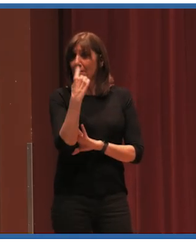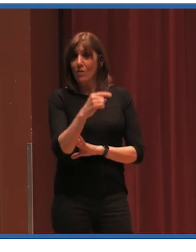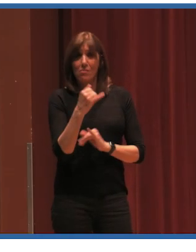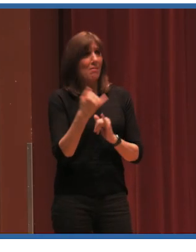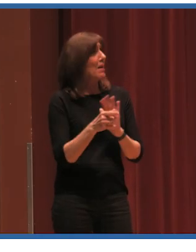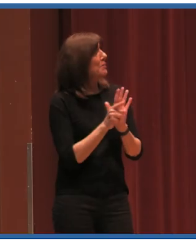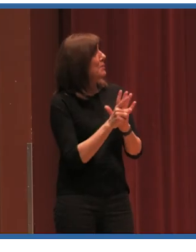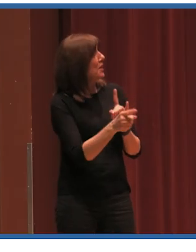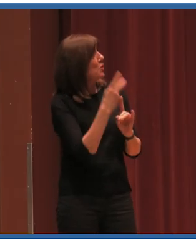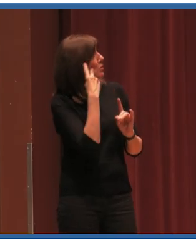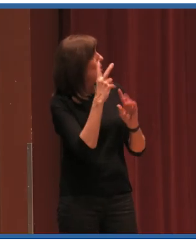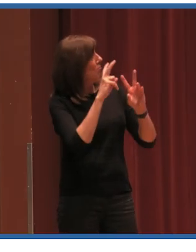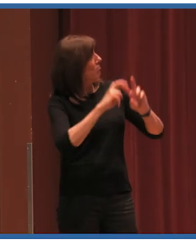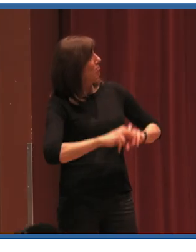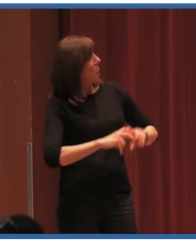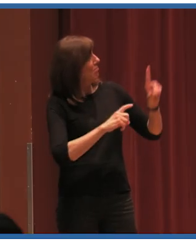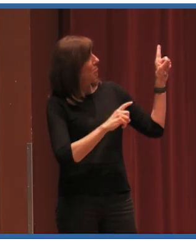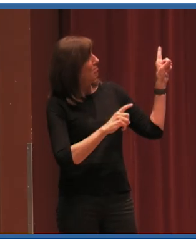this breaks down